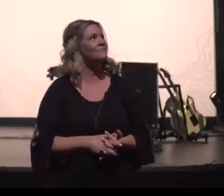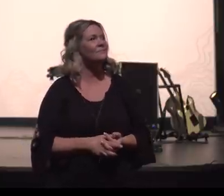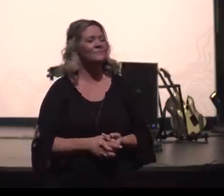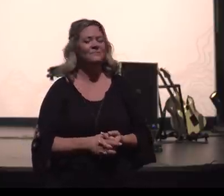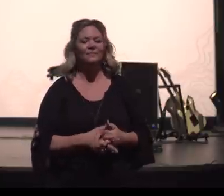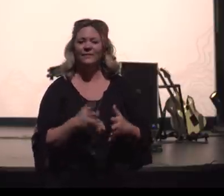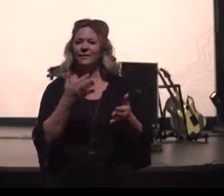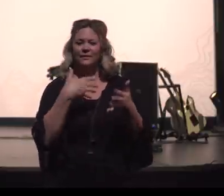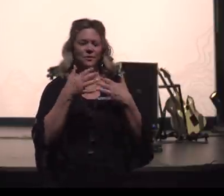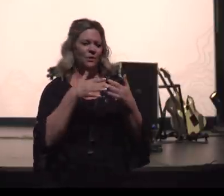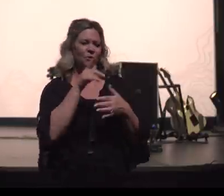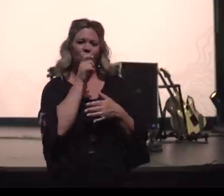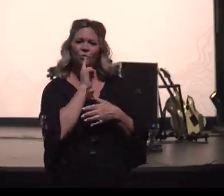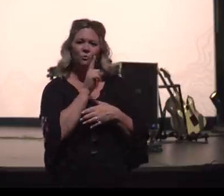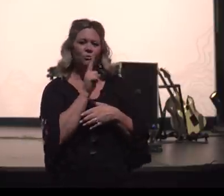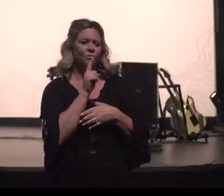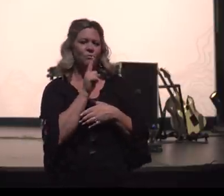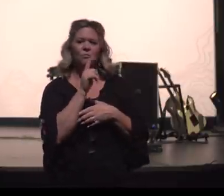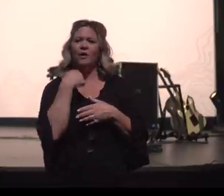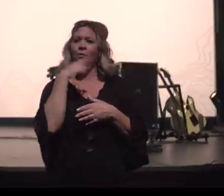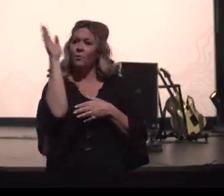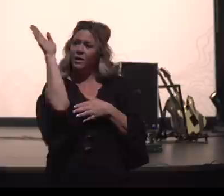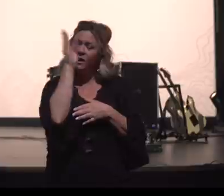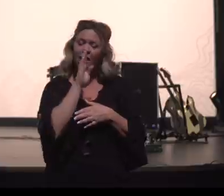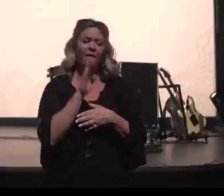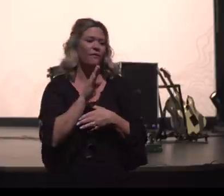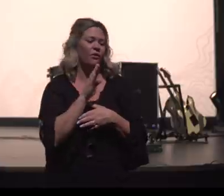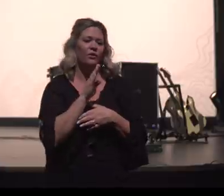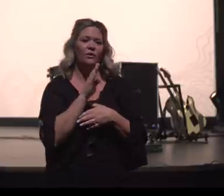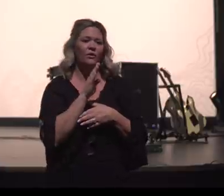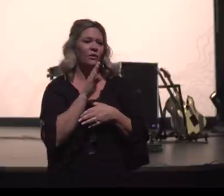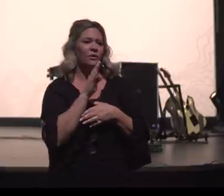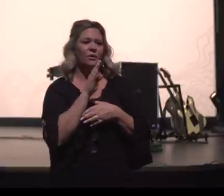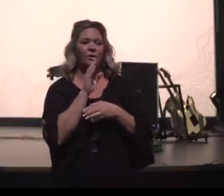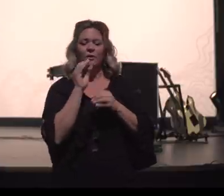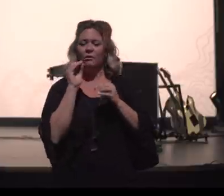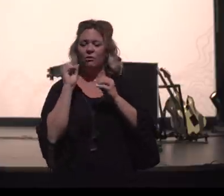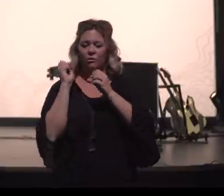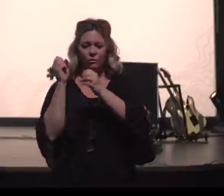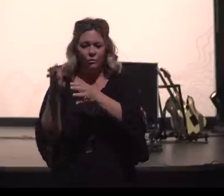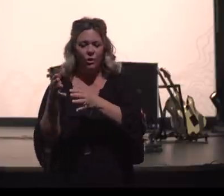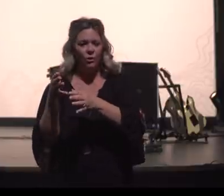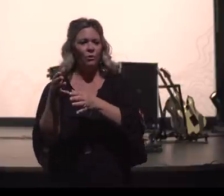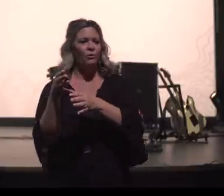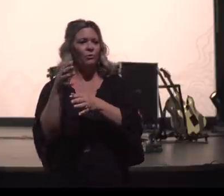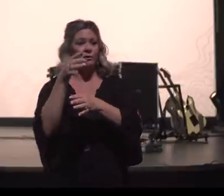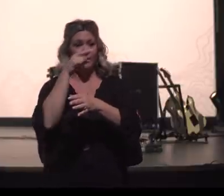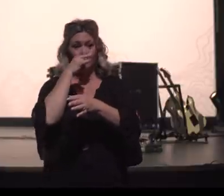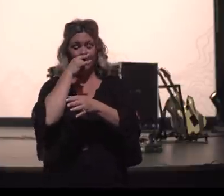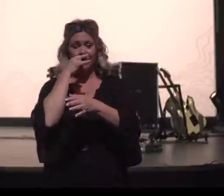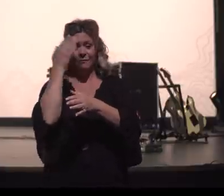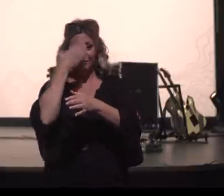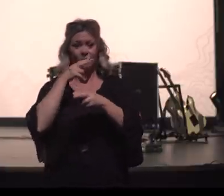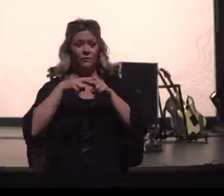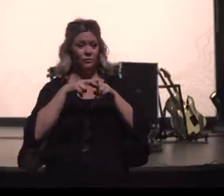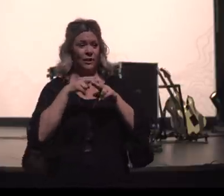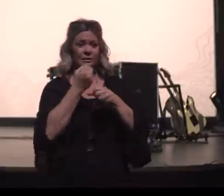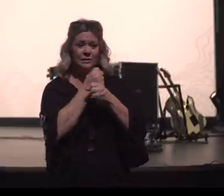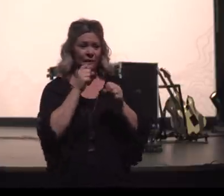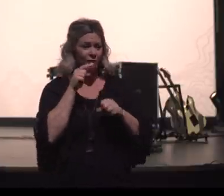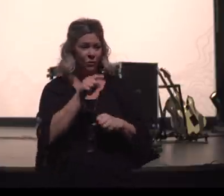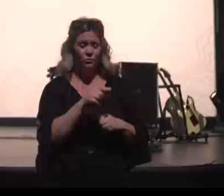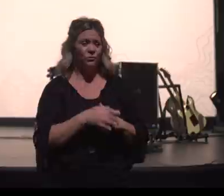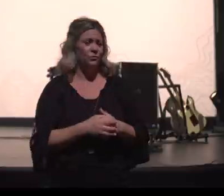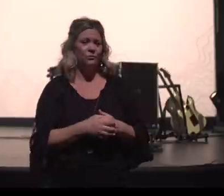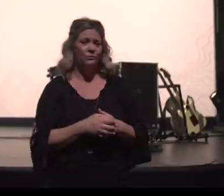I don't care who you are. I would never throw one of my kids in front of a train to save you. I wouldn't.